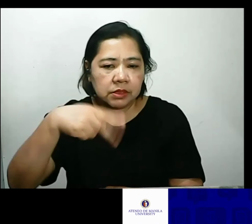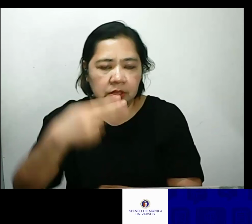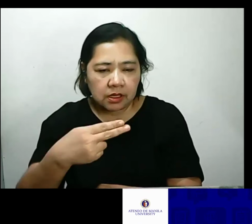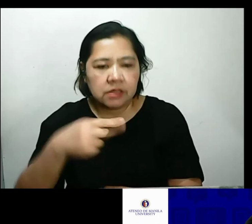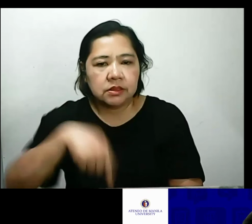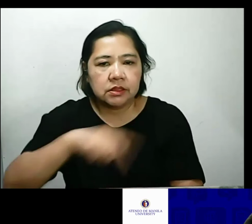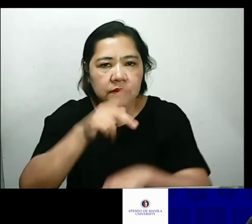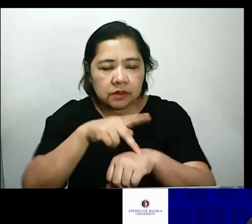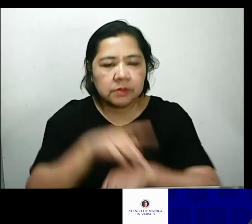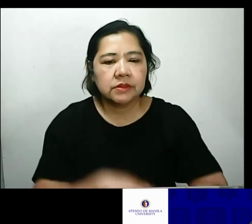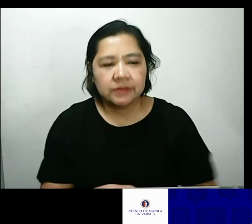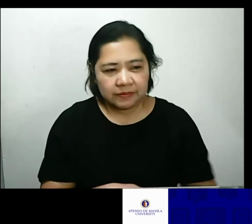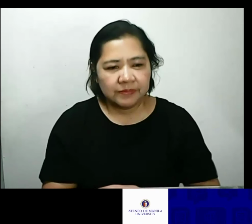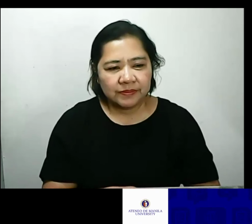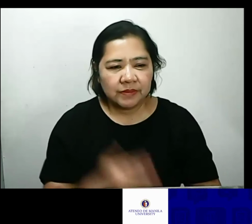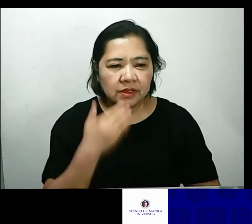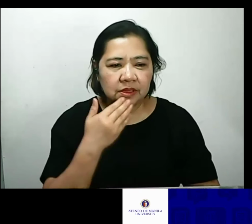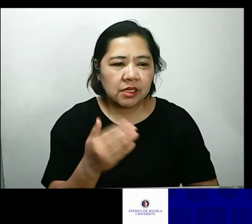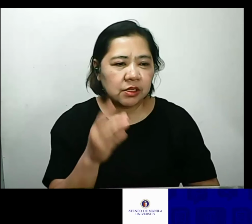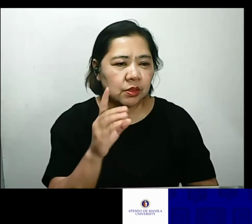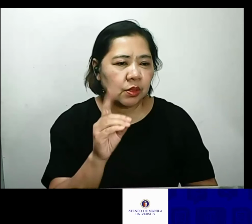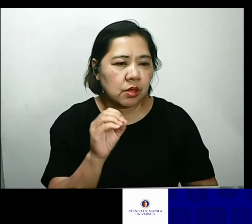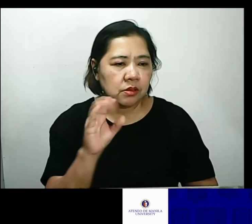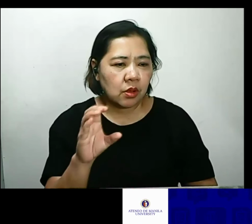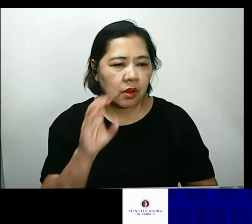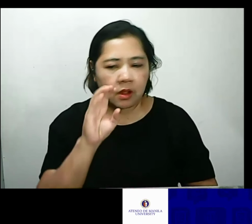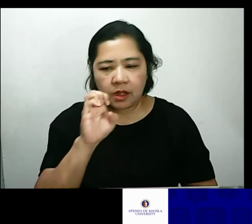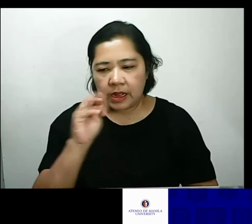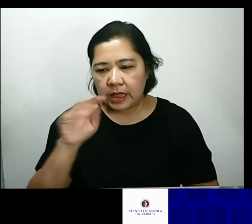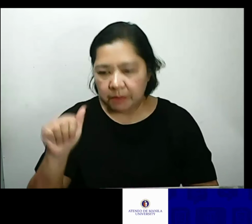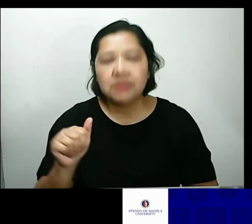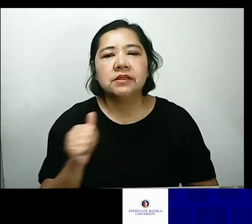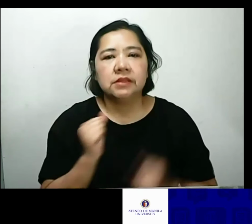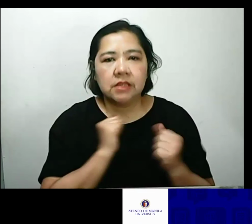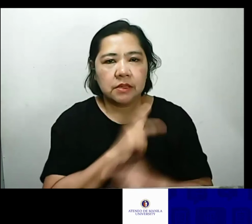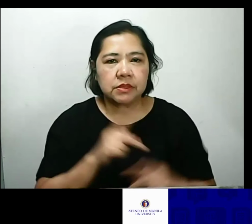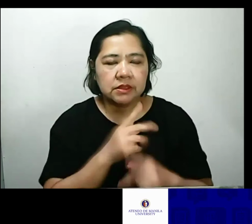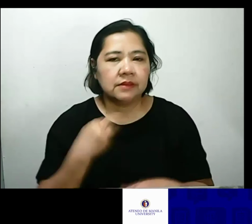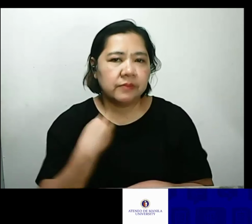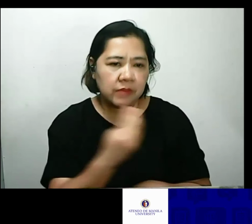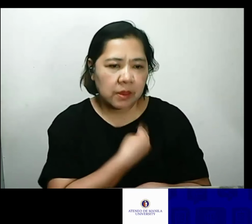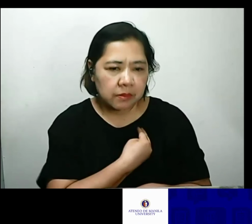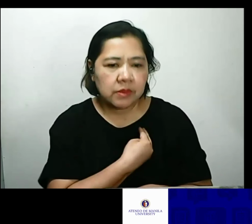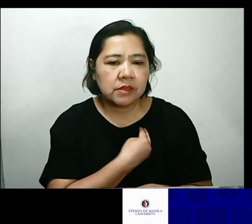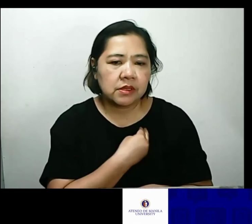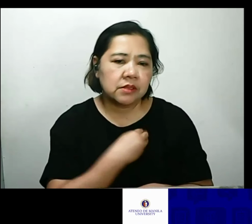Philippines. So thank you very much, Doc Emma, for sharing that. I'm sure that this is very much appreciated by the members of our